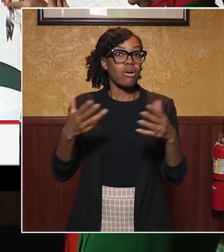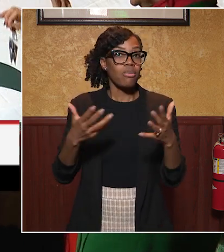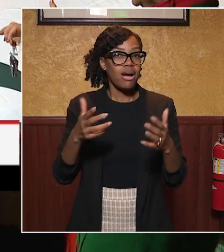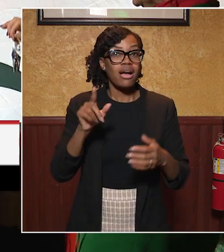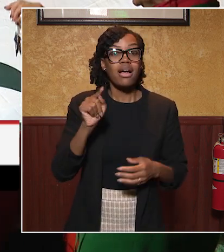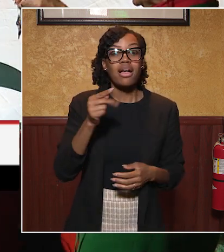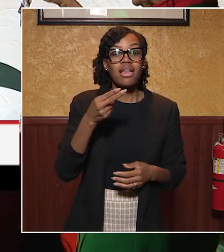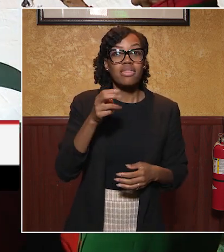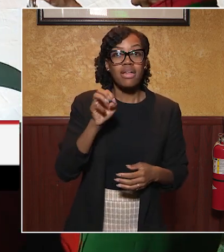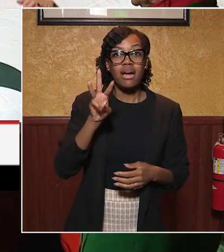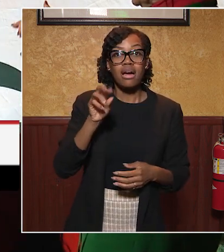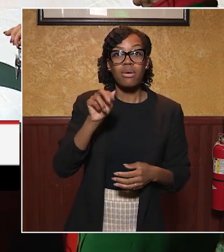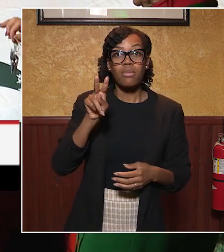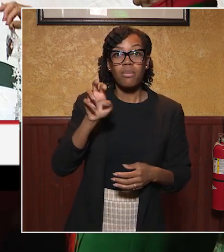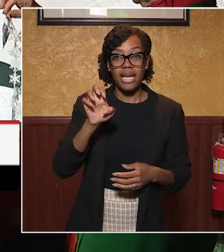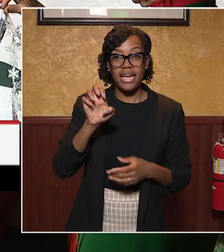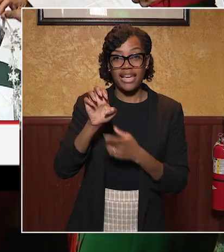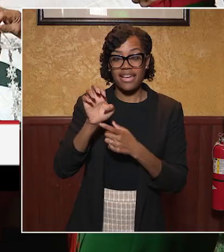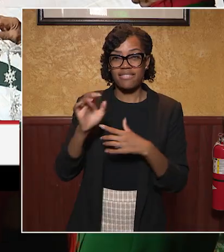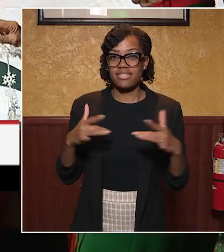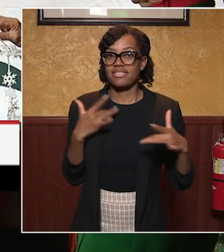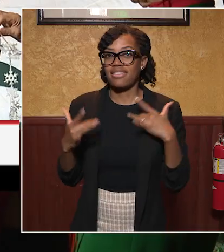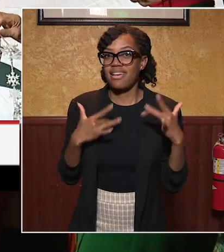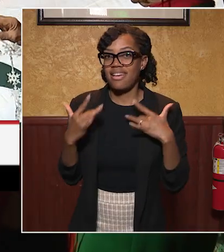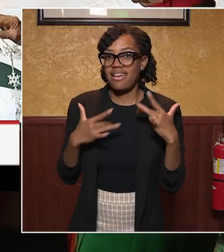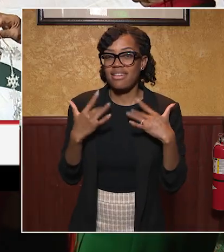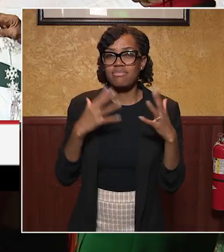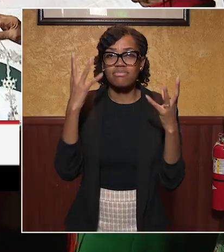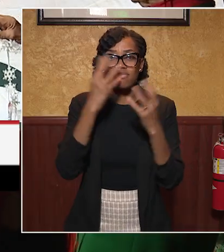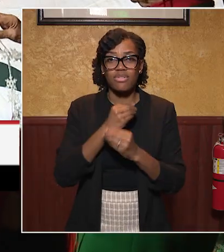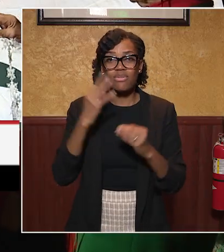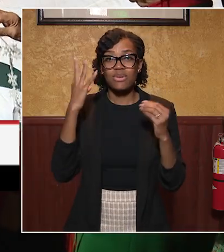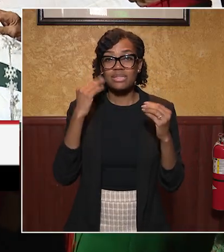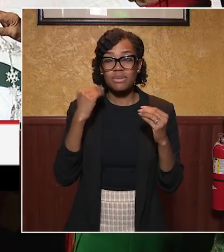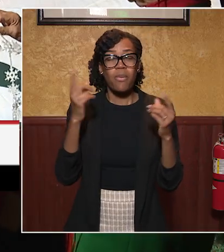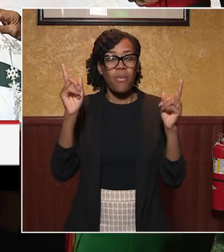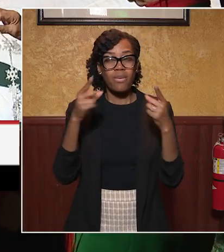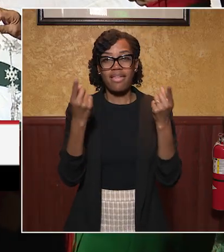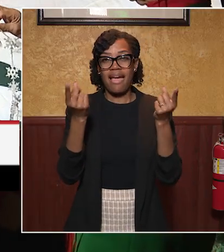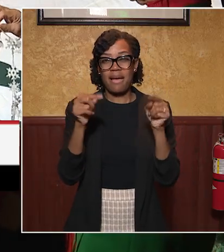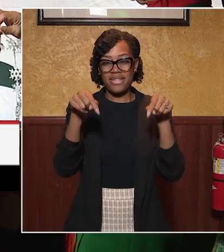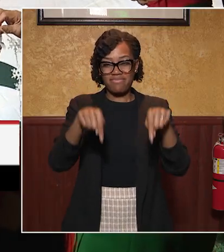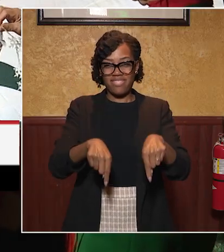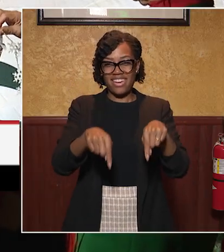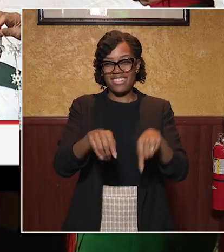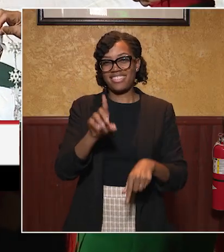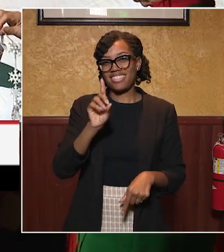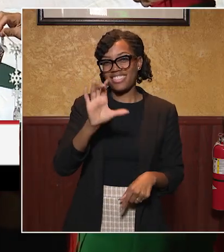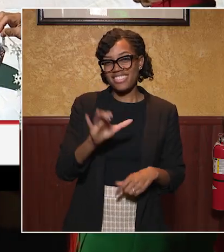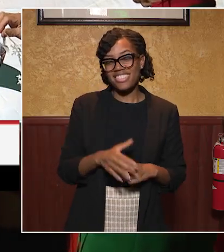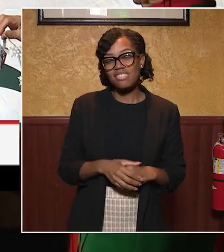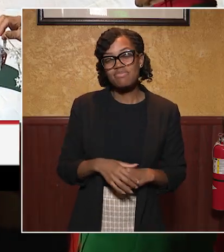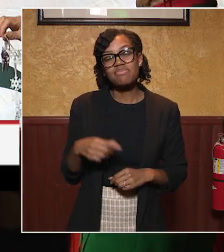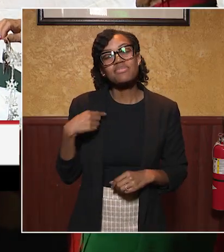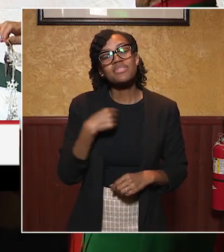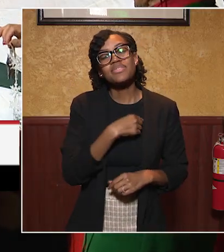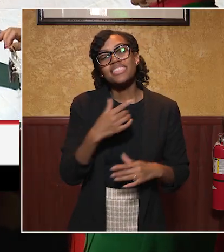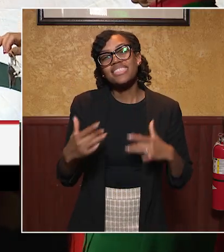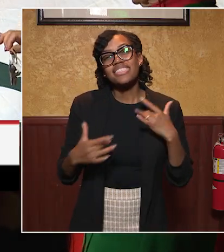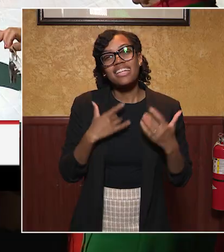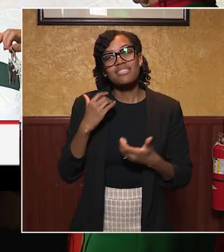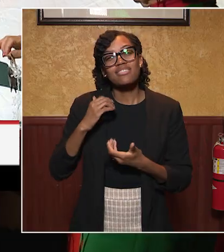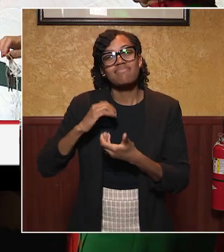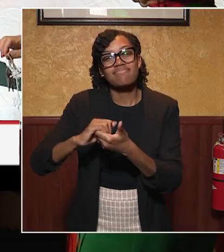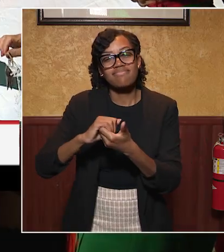beautiful experience that can only happen in our great city, only in DC. We're so happy to partner and contribute to all the vibrancy